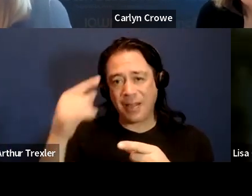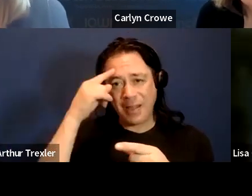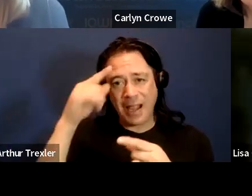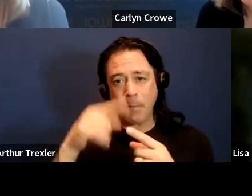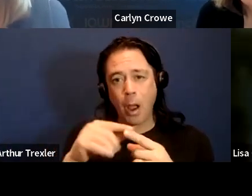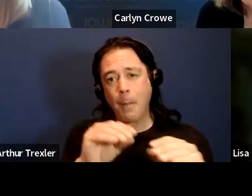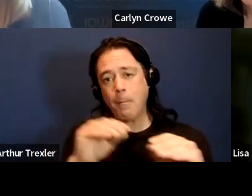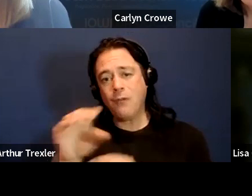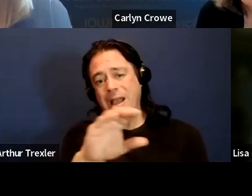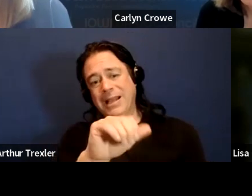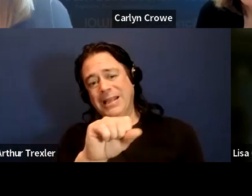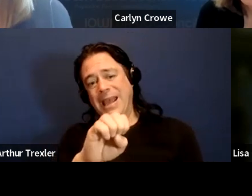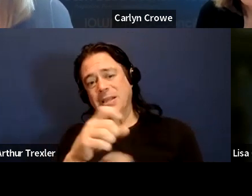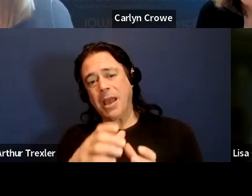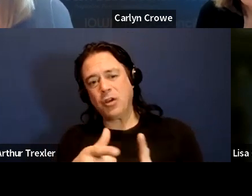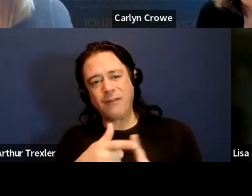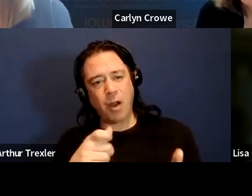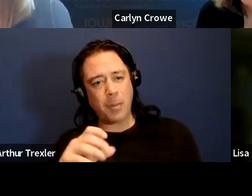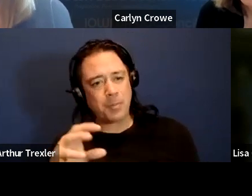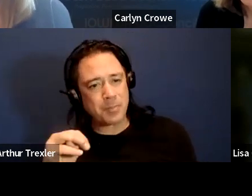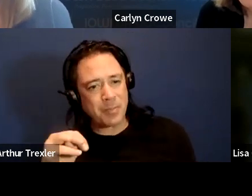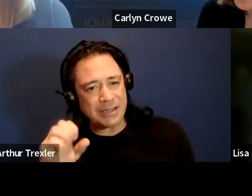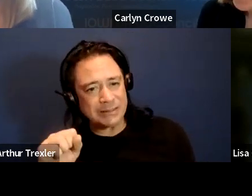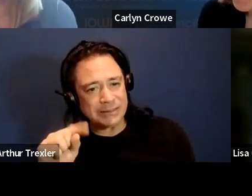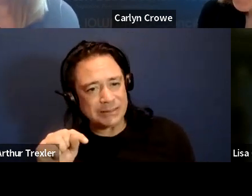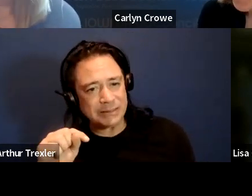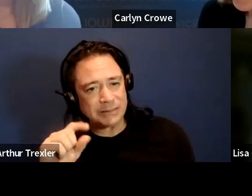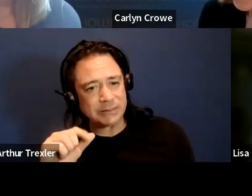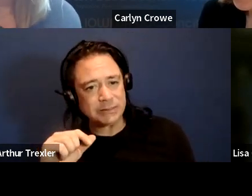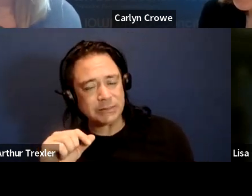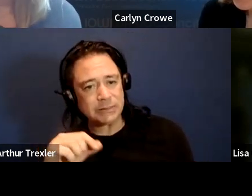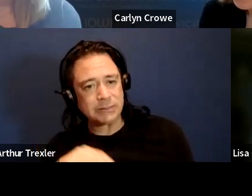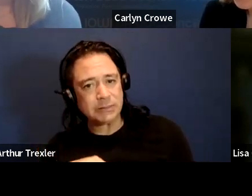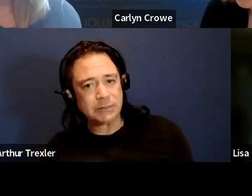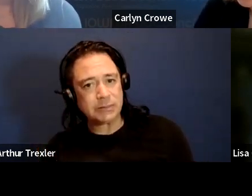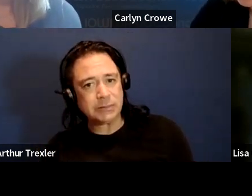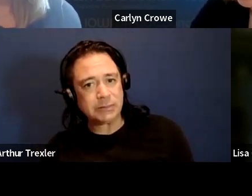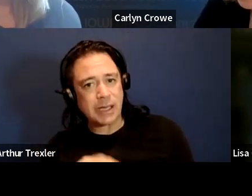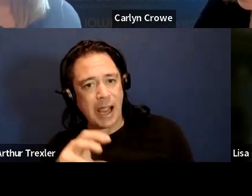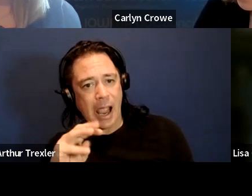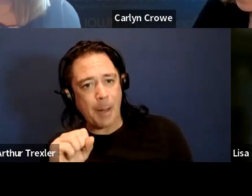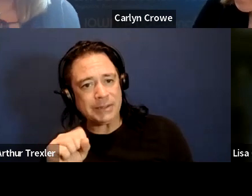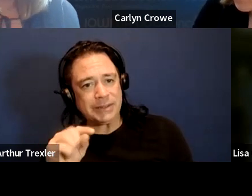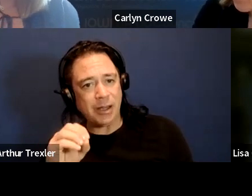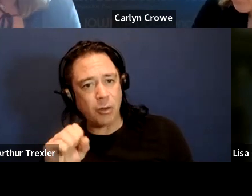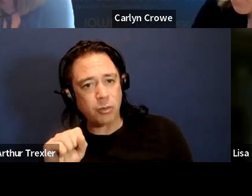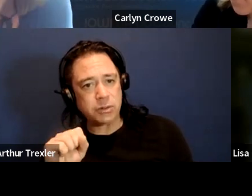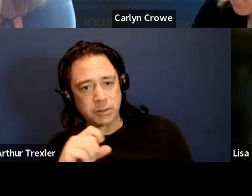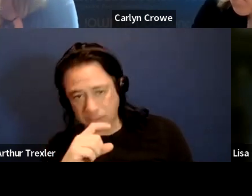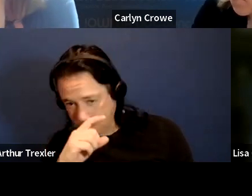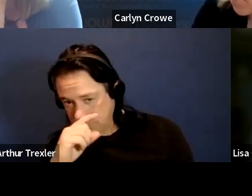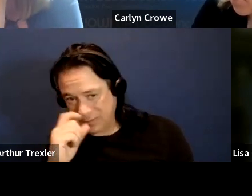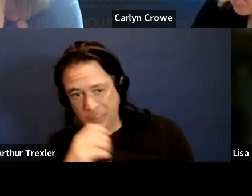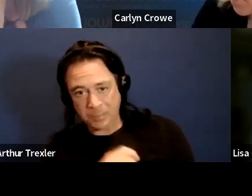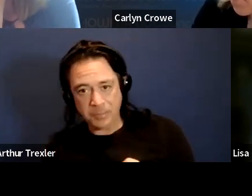case management away from the MCOs, if that might be part of the process, if that has been talked.